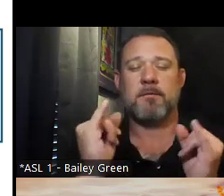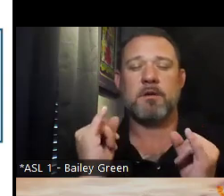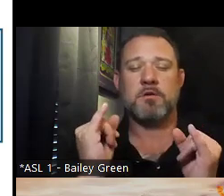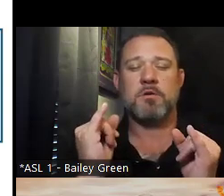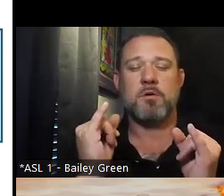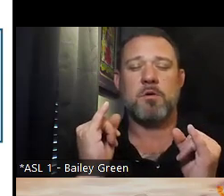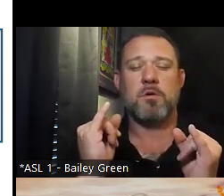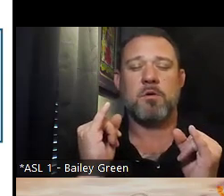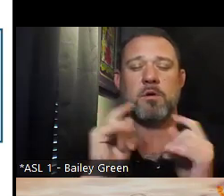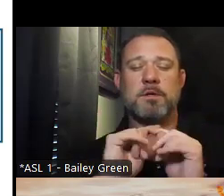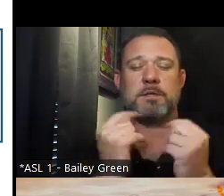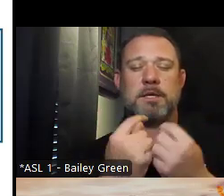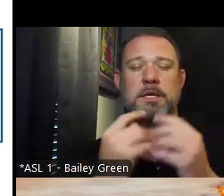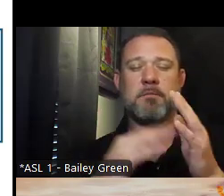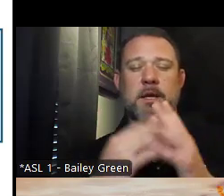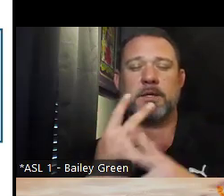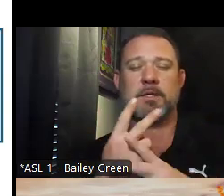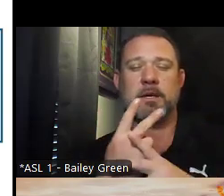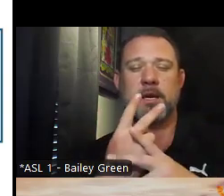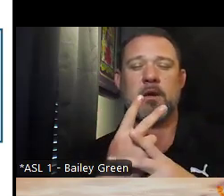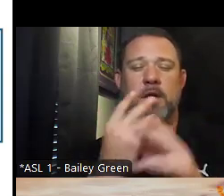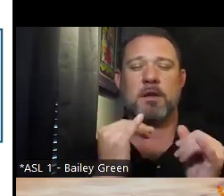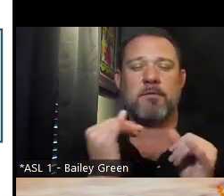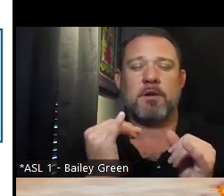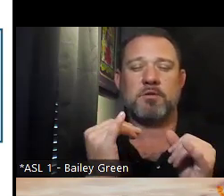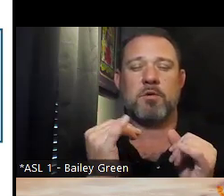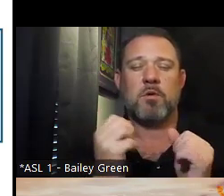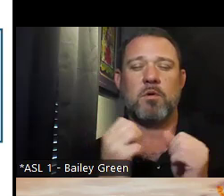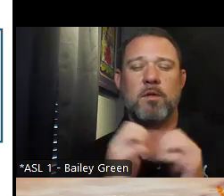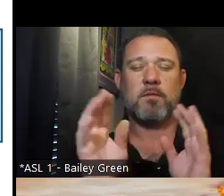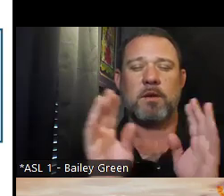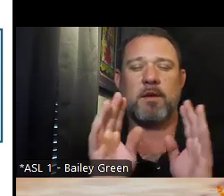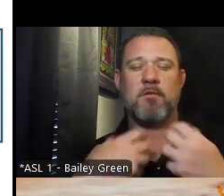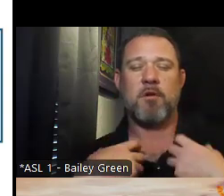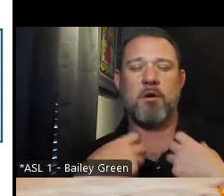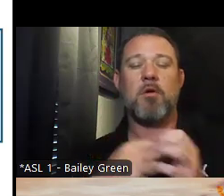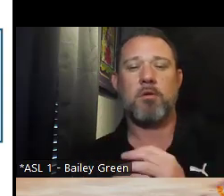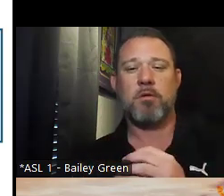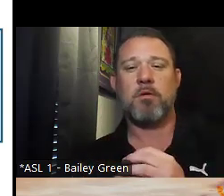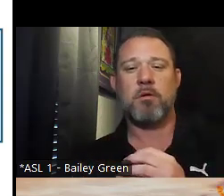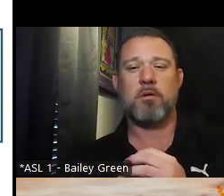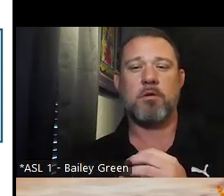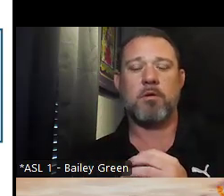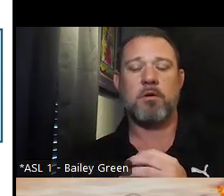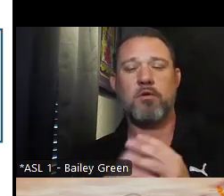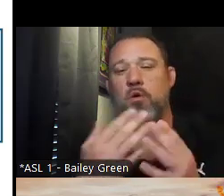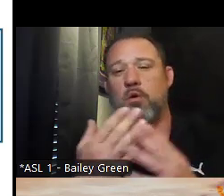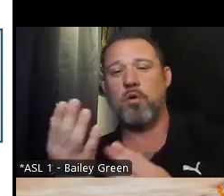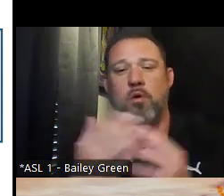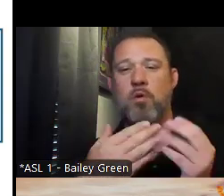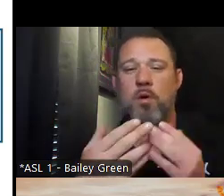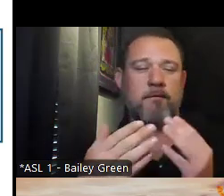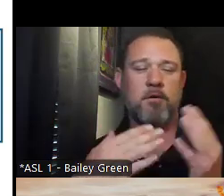individualized team-based care to individuals living with significant behavioral health needs through a kind of a whatever it takes type